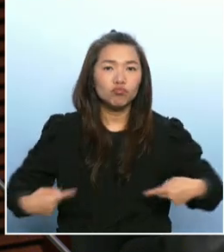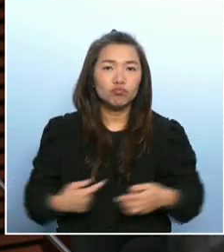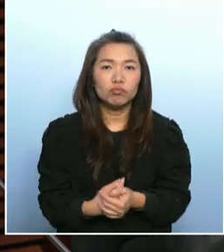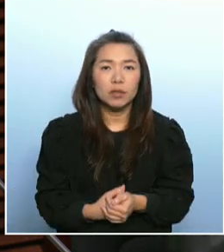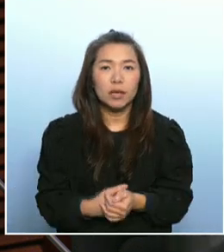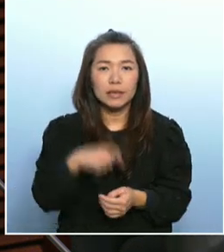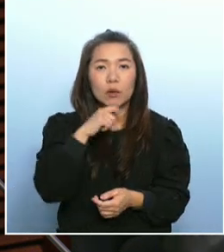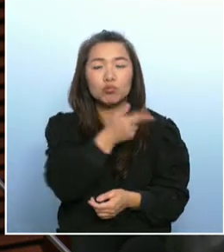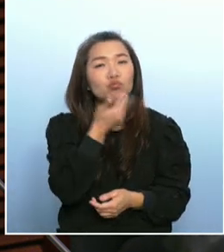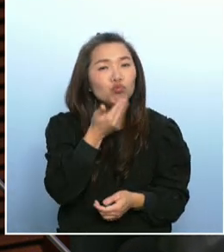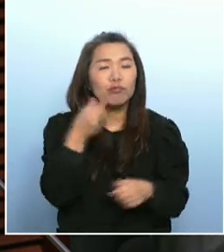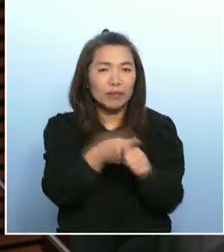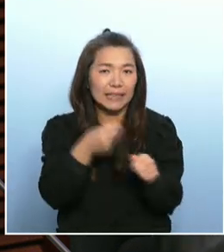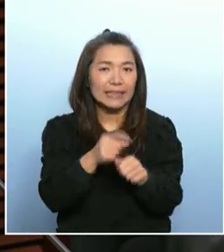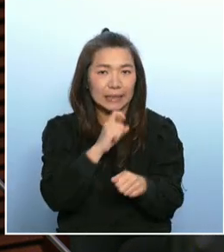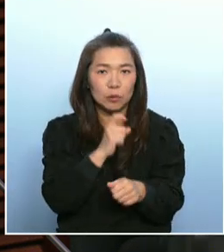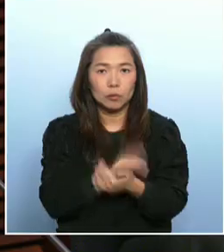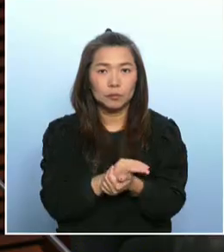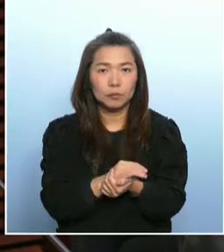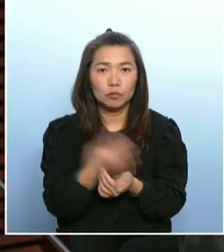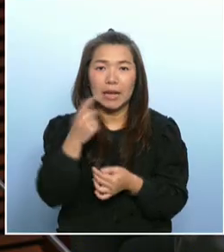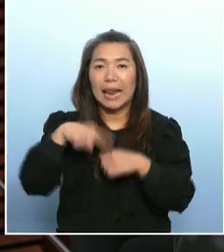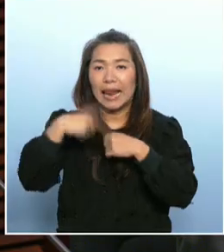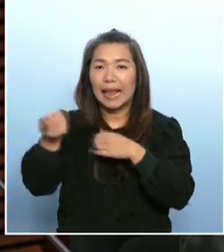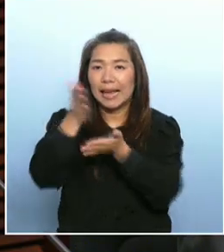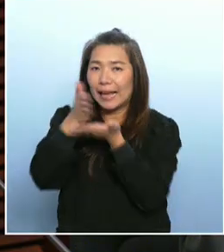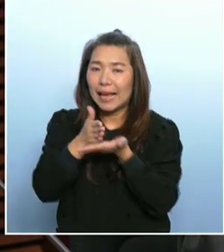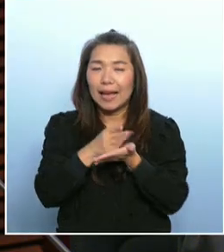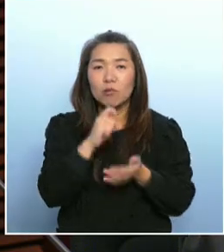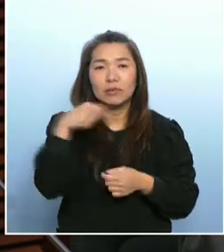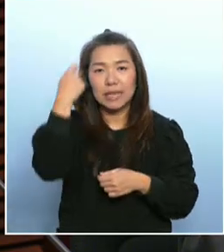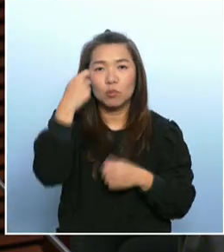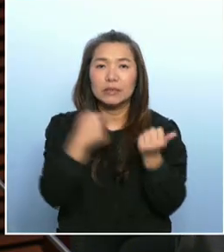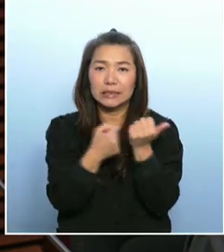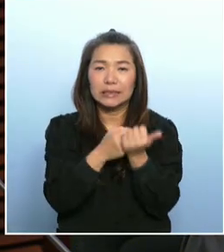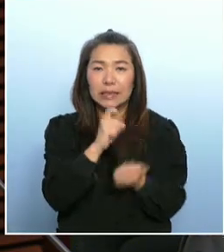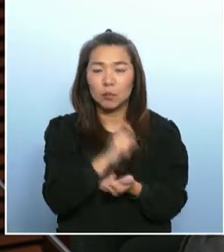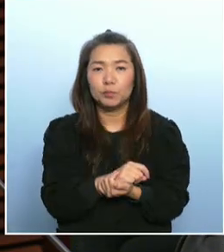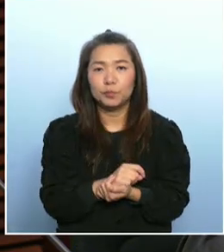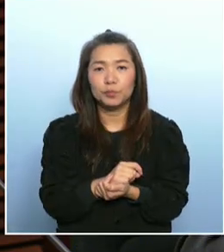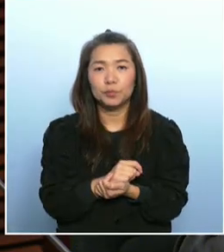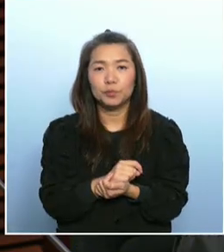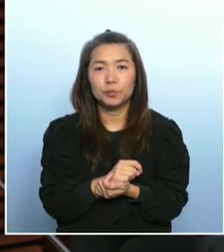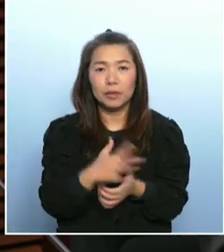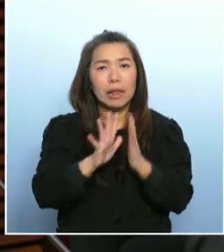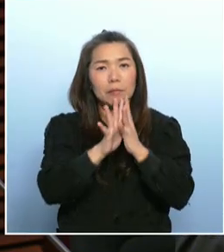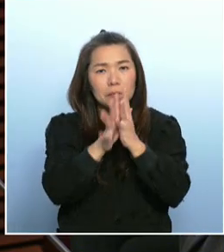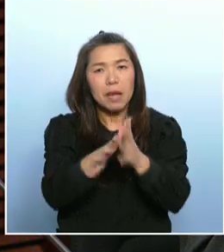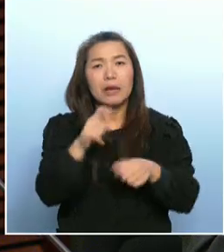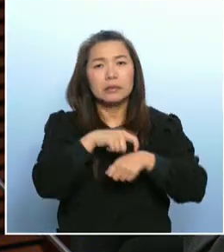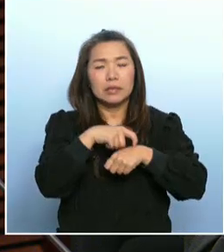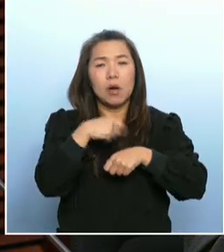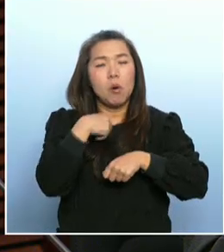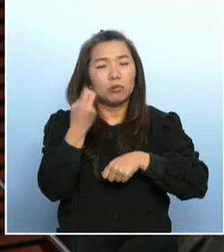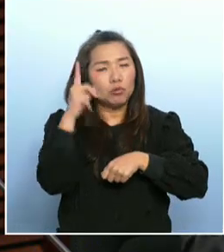persons with physical and intellectual disabilities receive day training in the community, along with other support